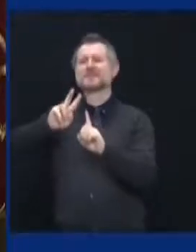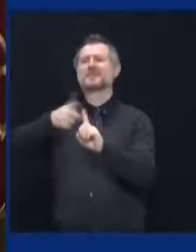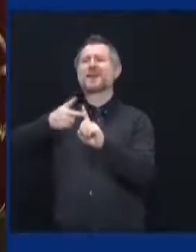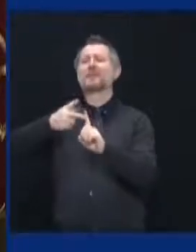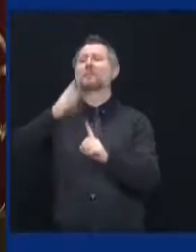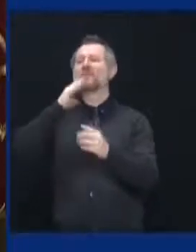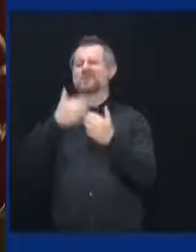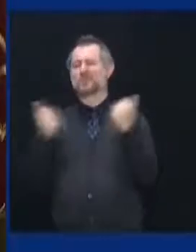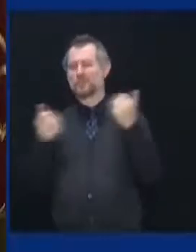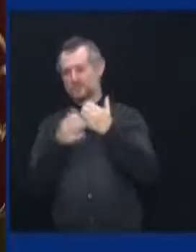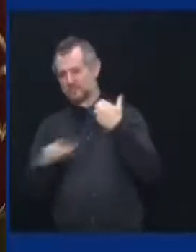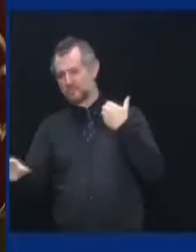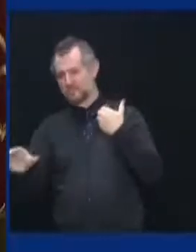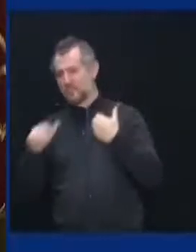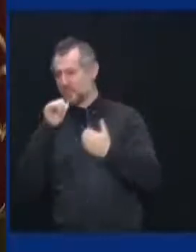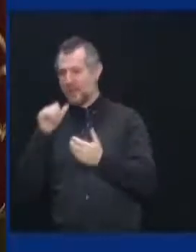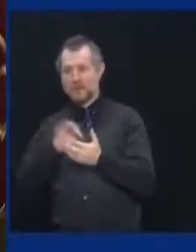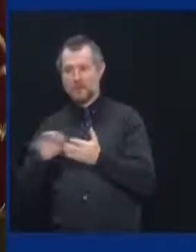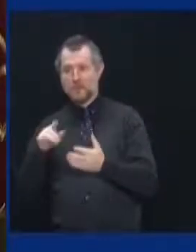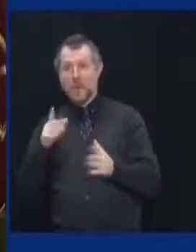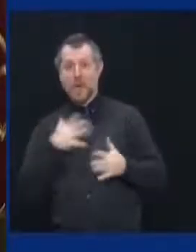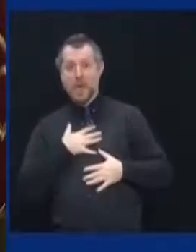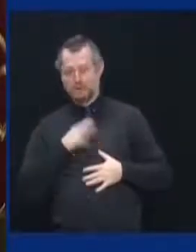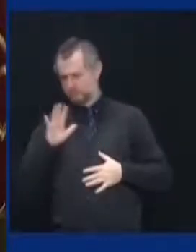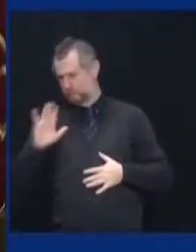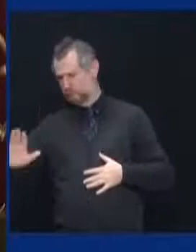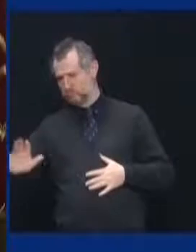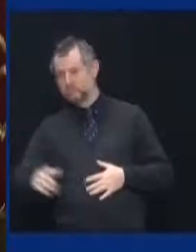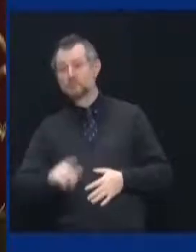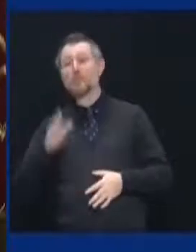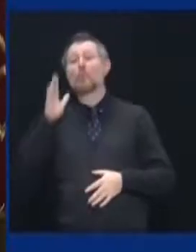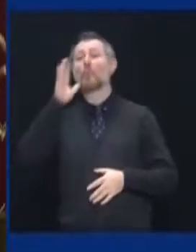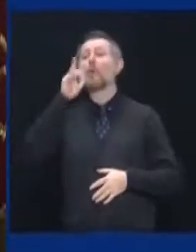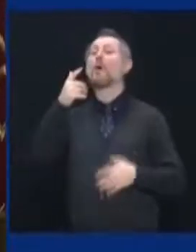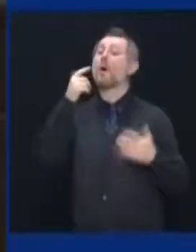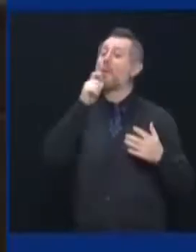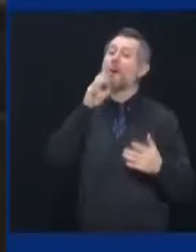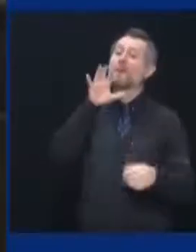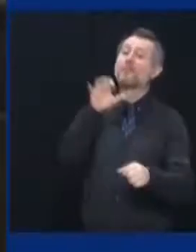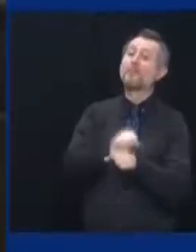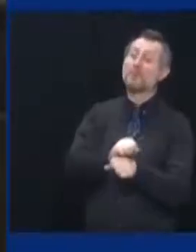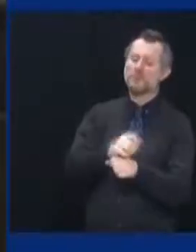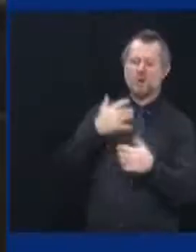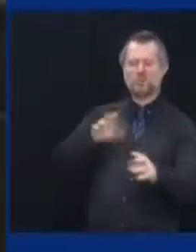isn't counted in the weekly incoming allocation that's set aside for that person.